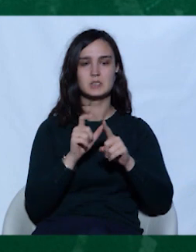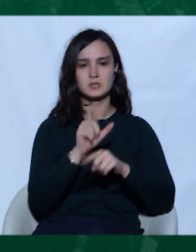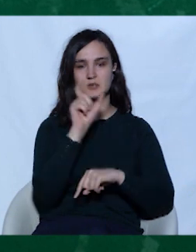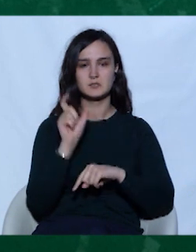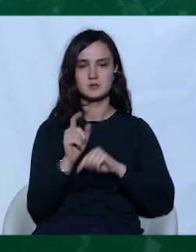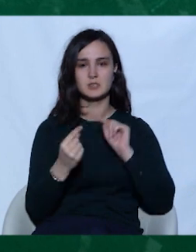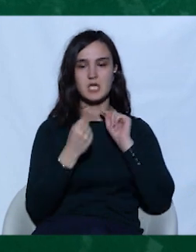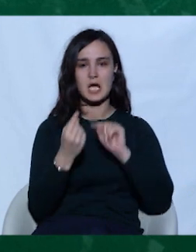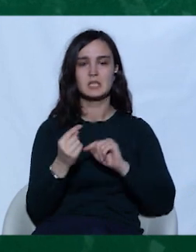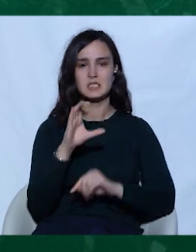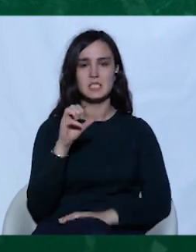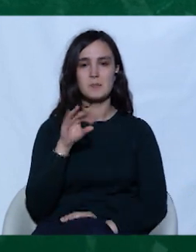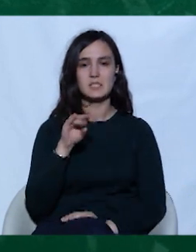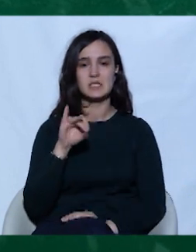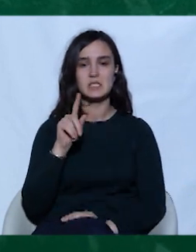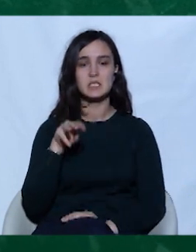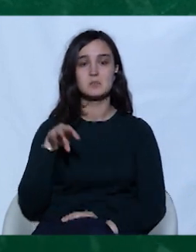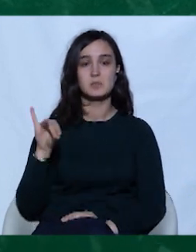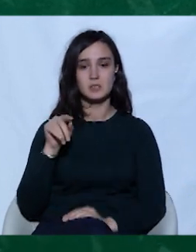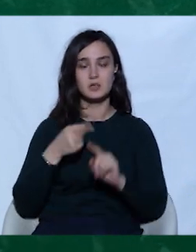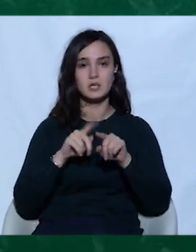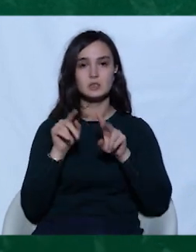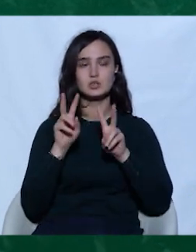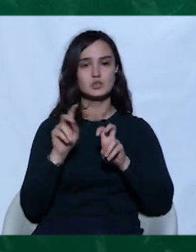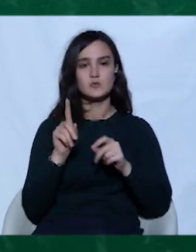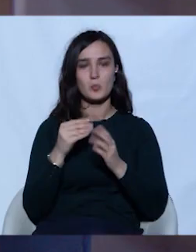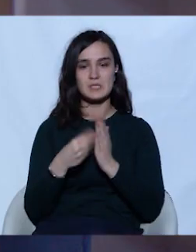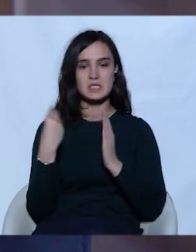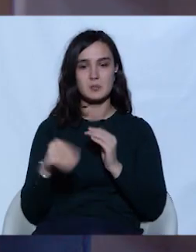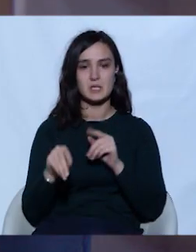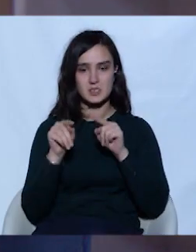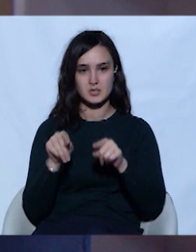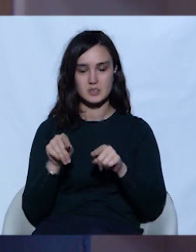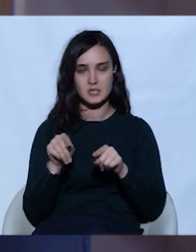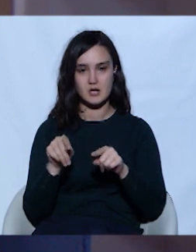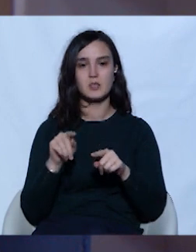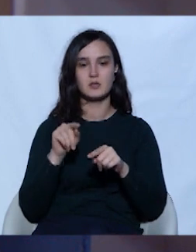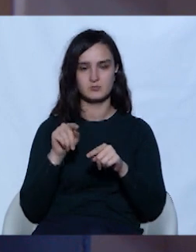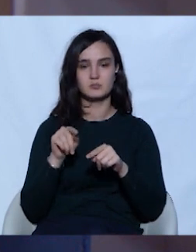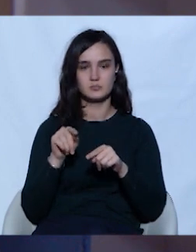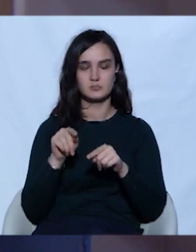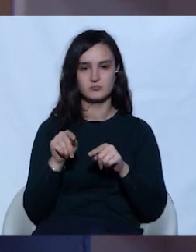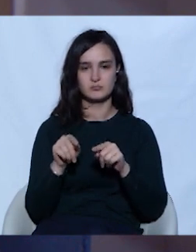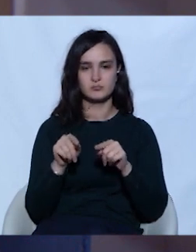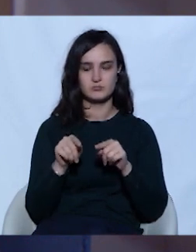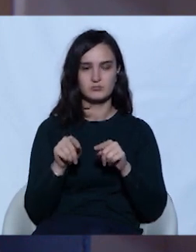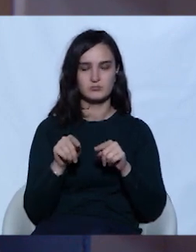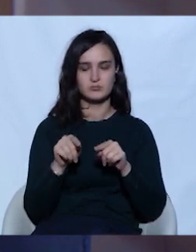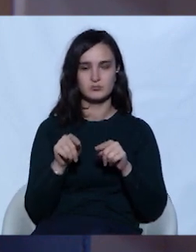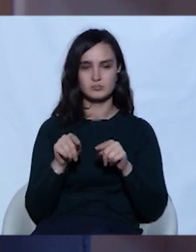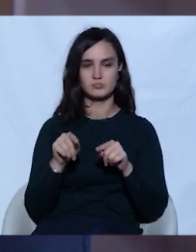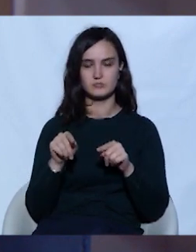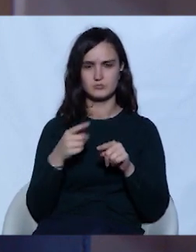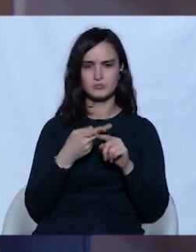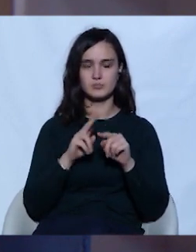sense or judgment, unwise or silly. Now, on the other hand, moving away from the foolish,